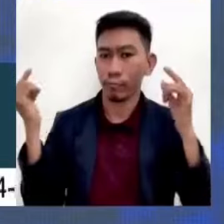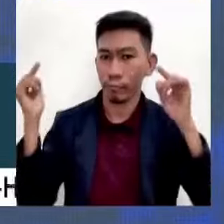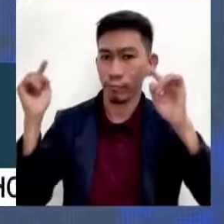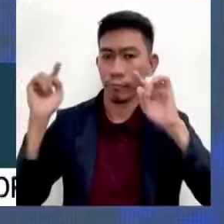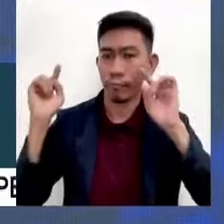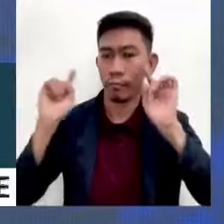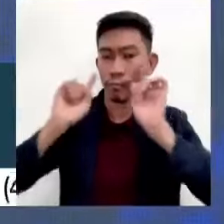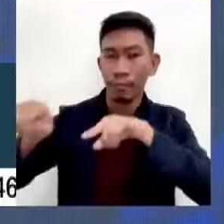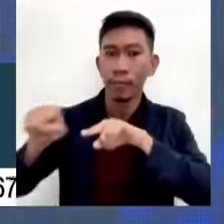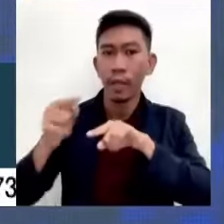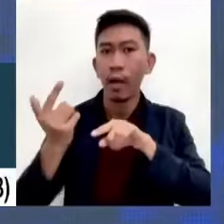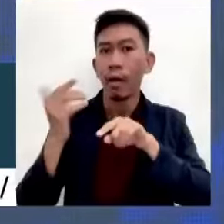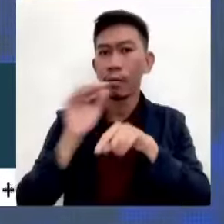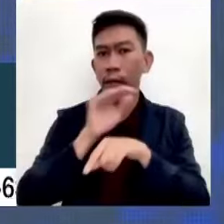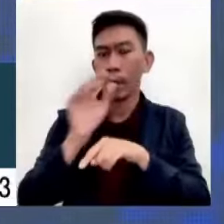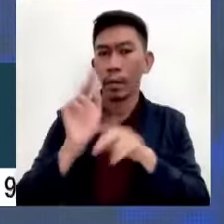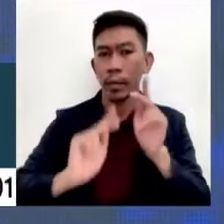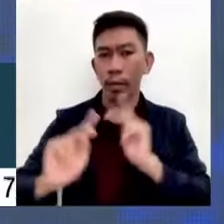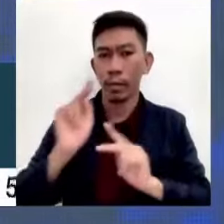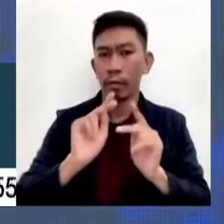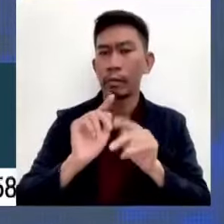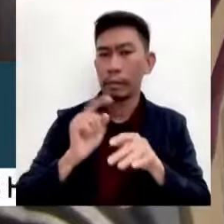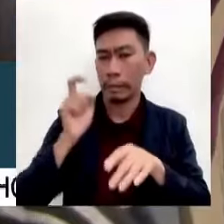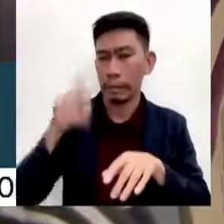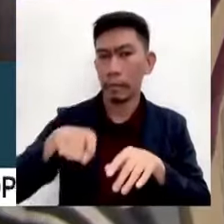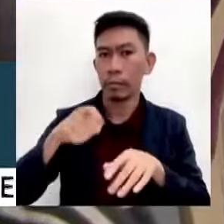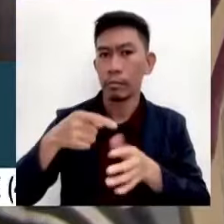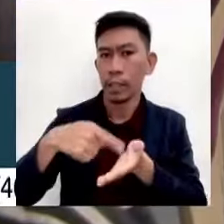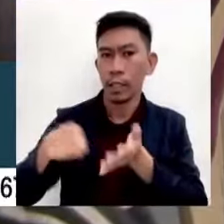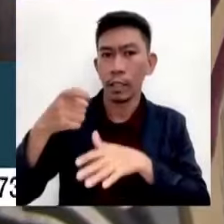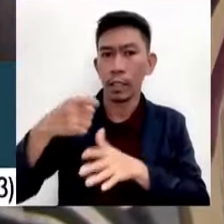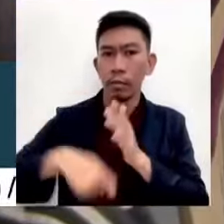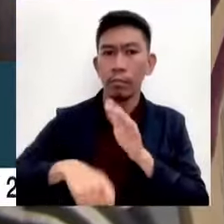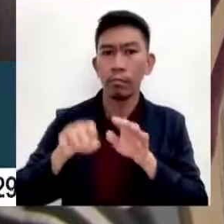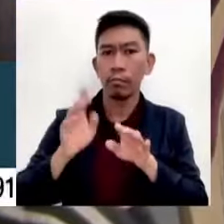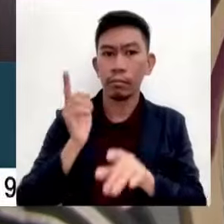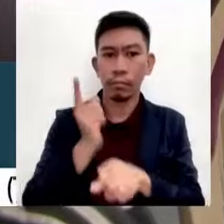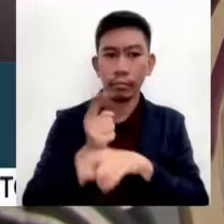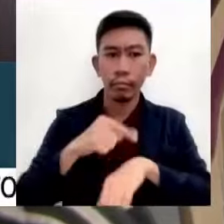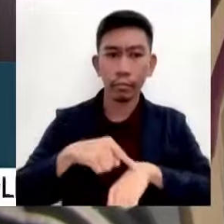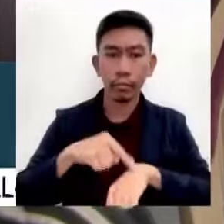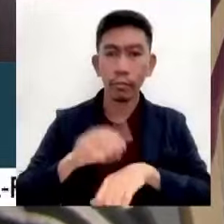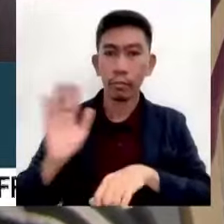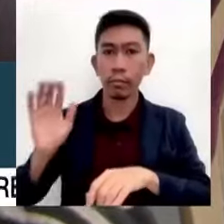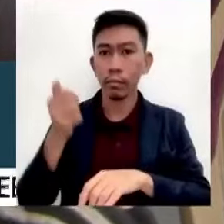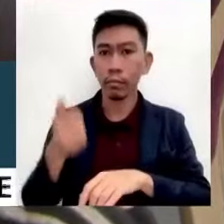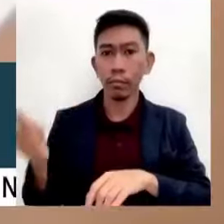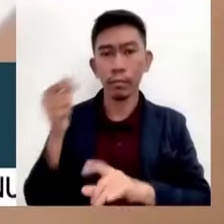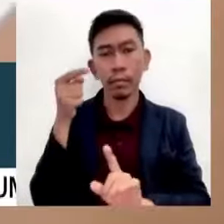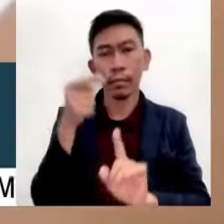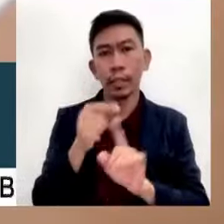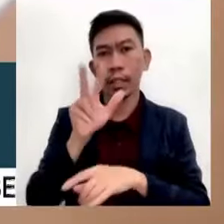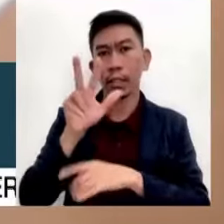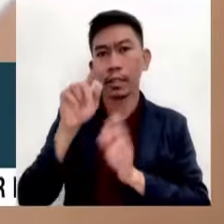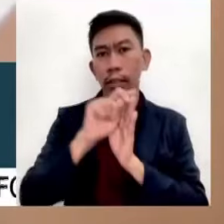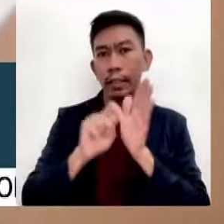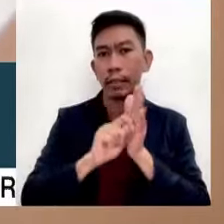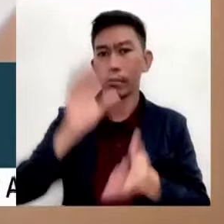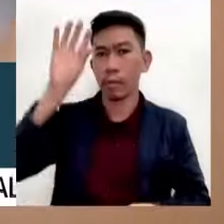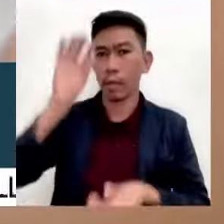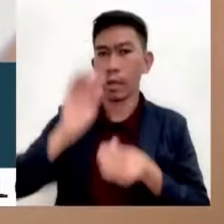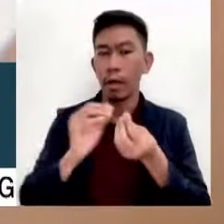time. BIR Commissioner Romeo Lumagi Jr. says they target to collect 3 trillion pesos this year, much higher than